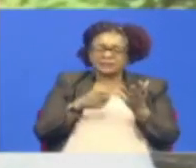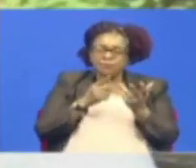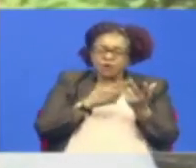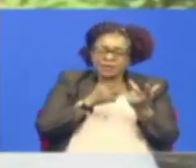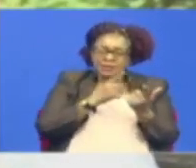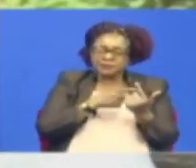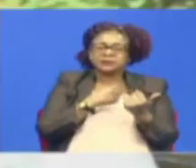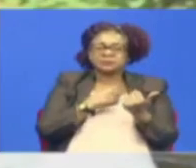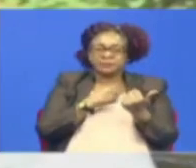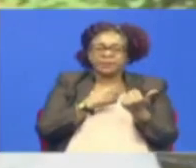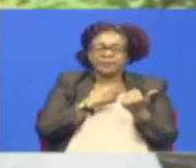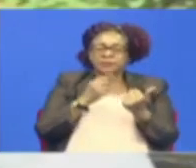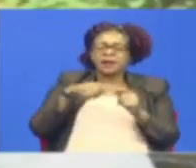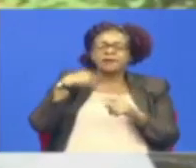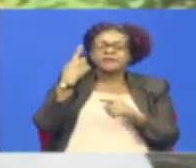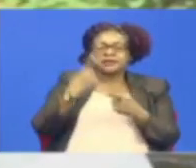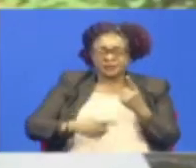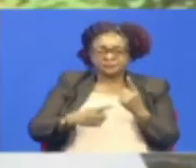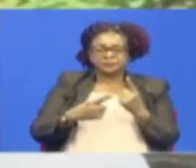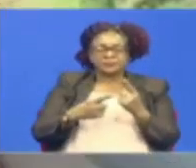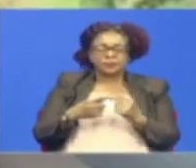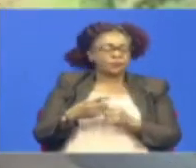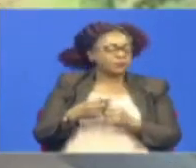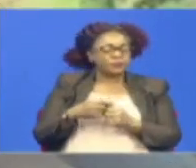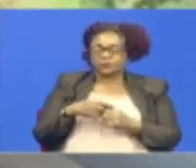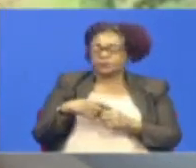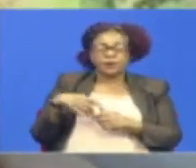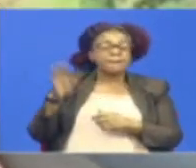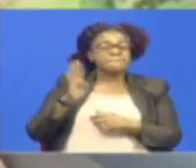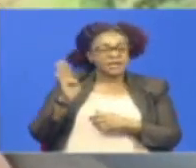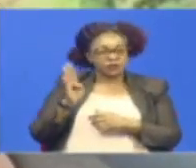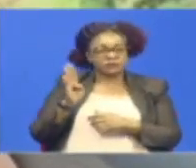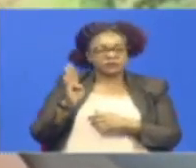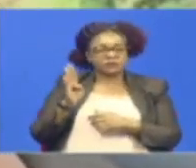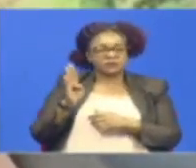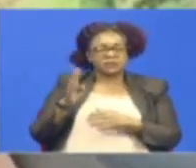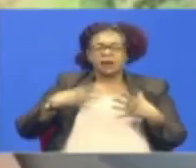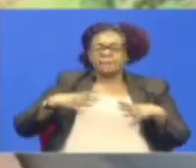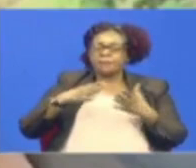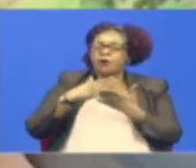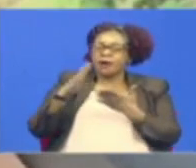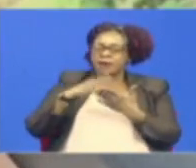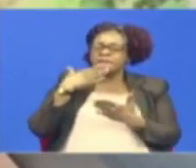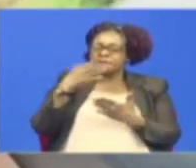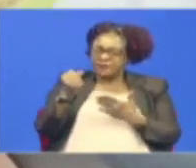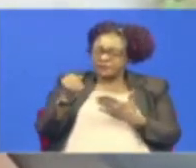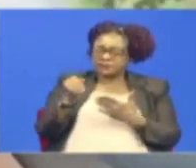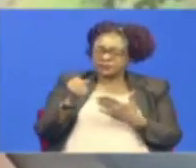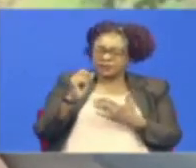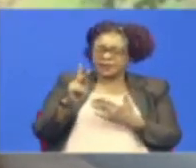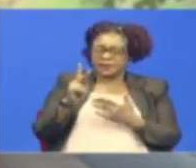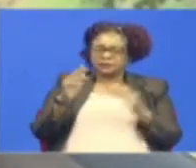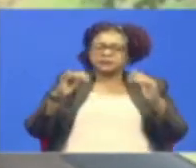tabulate it annually, it runs into billions. Kuna watu wanaaya even tent ya 1500. Mi nisha lifwa kuwaya dome